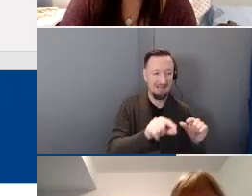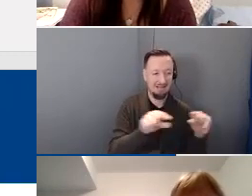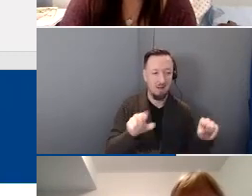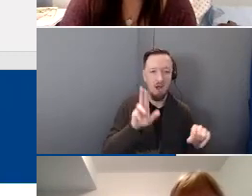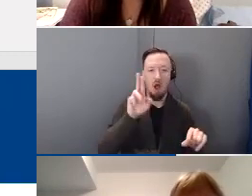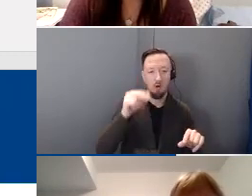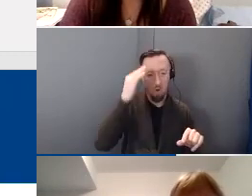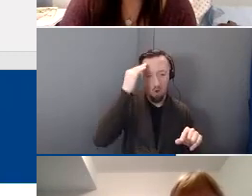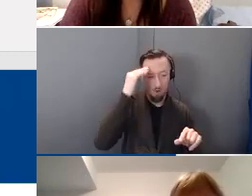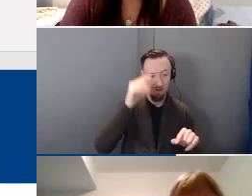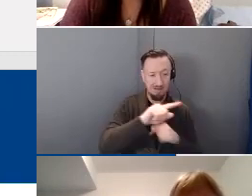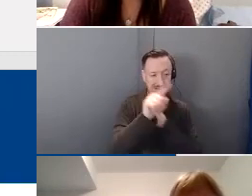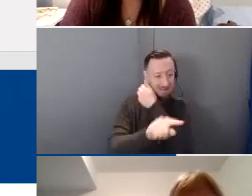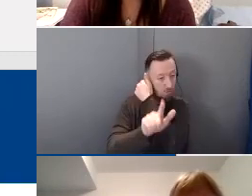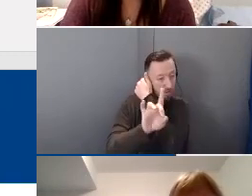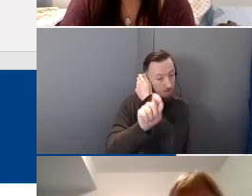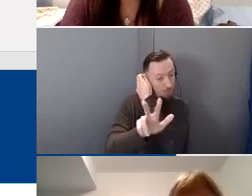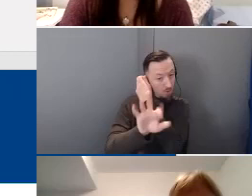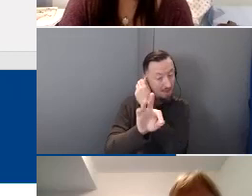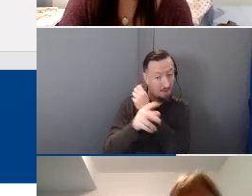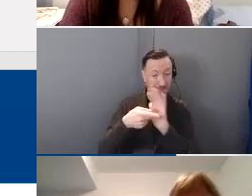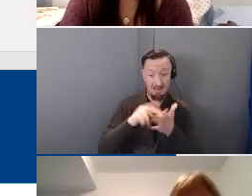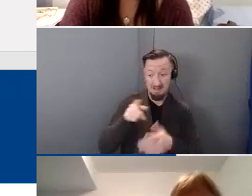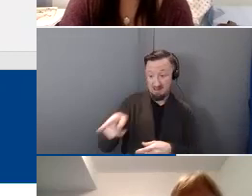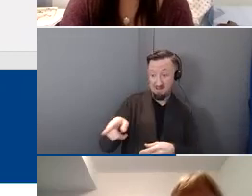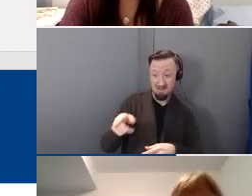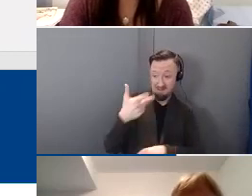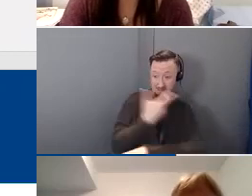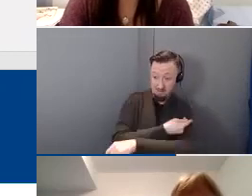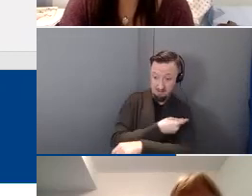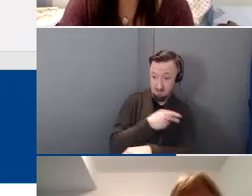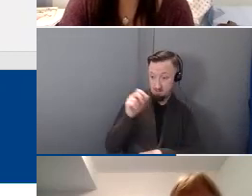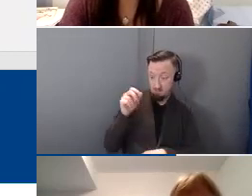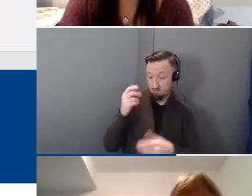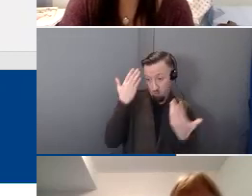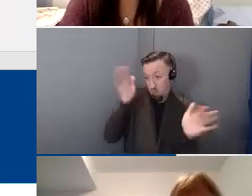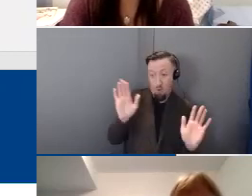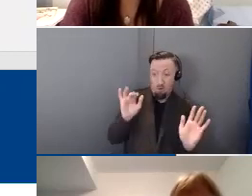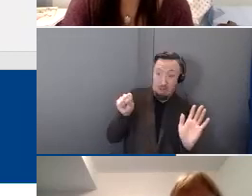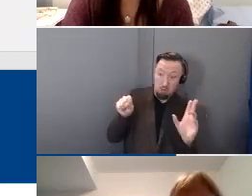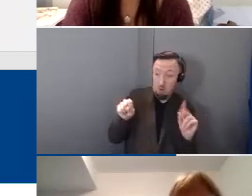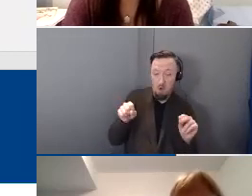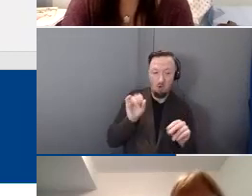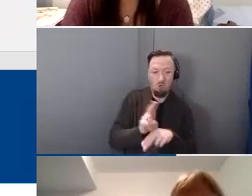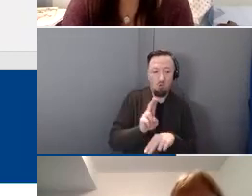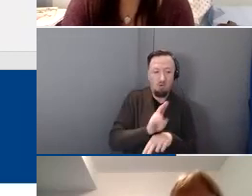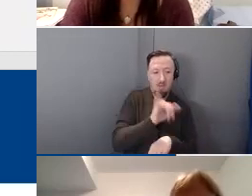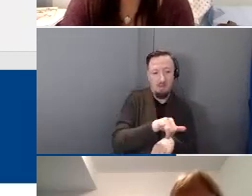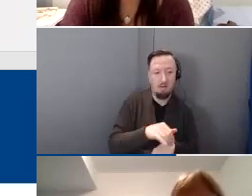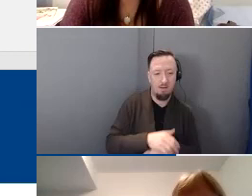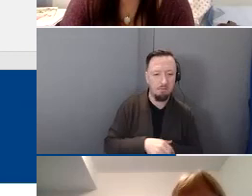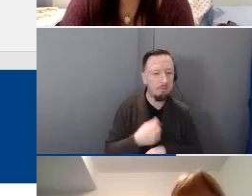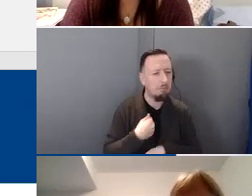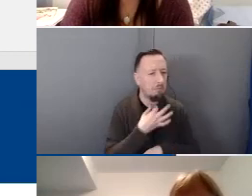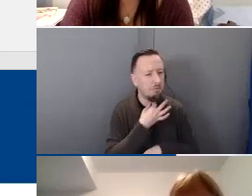So Z28.39. So if we don't know what their status is, that's what we would want to use. I was just curious about that